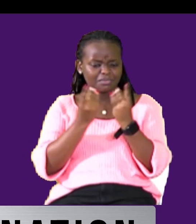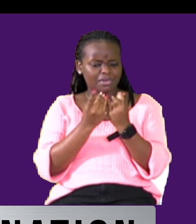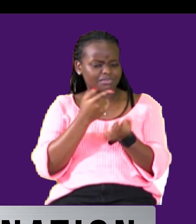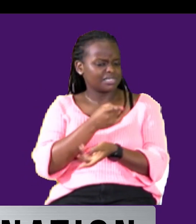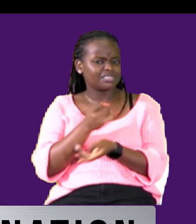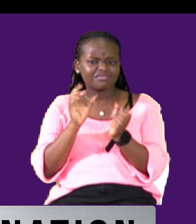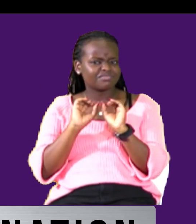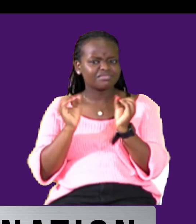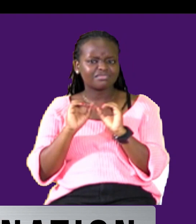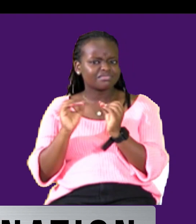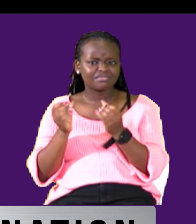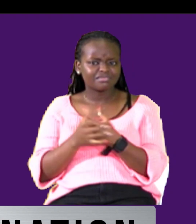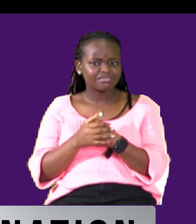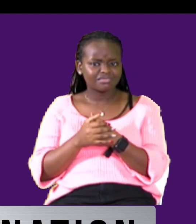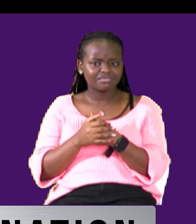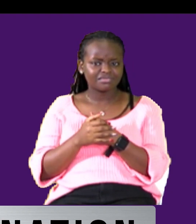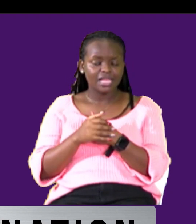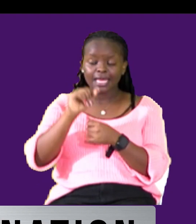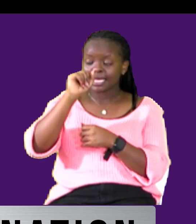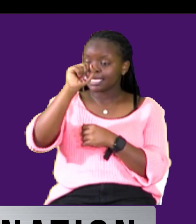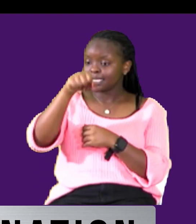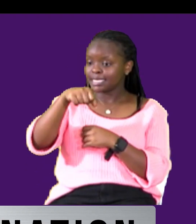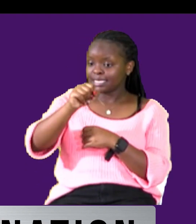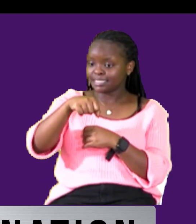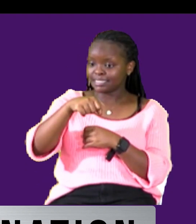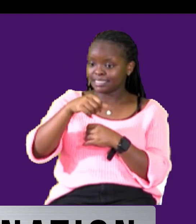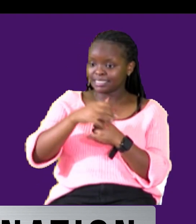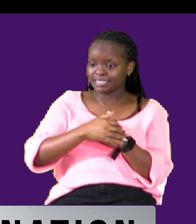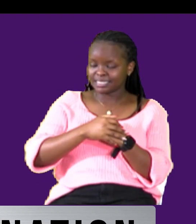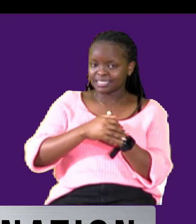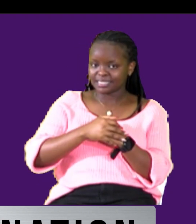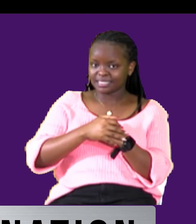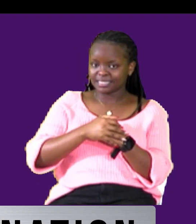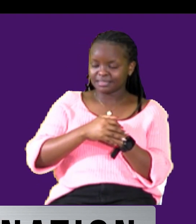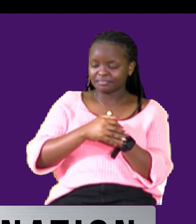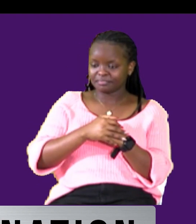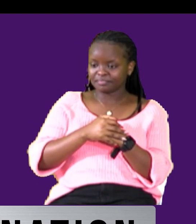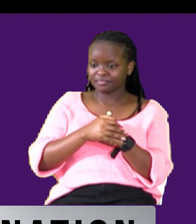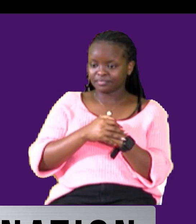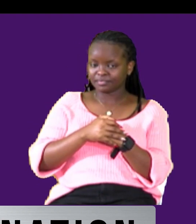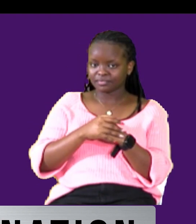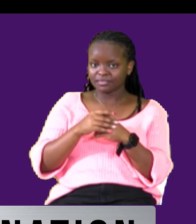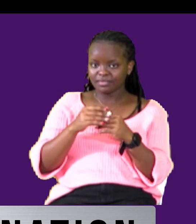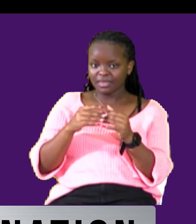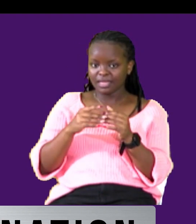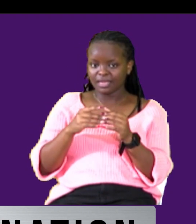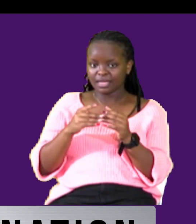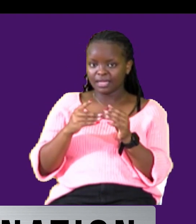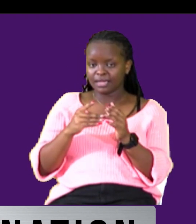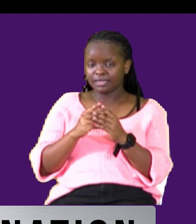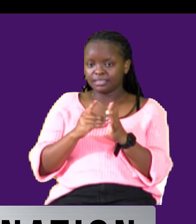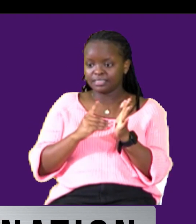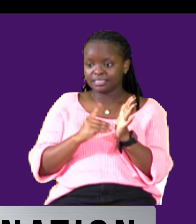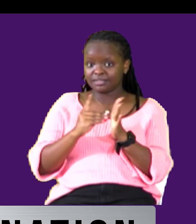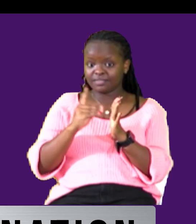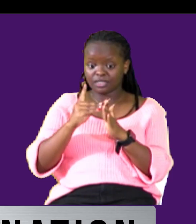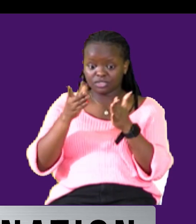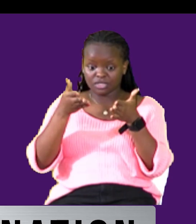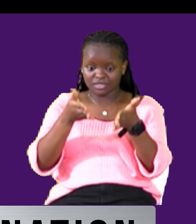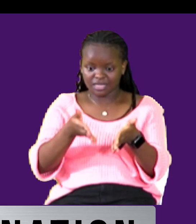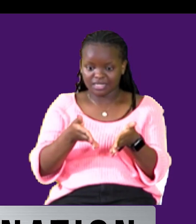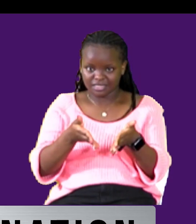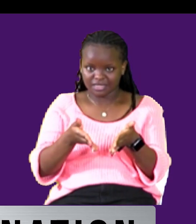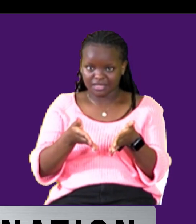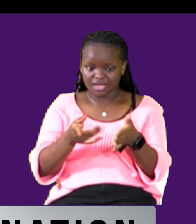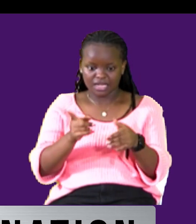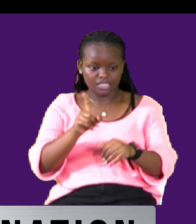right? Yes. So it was envisaged that devolution came into place. Of course, the chief